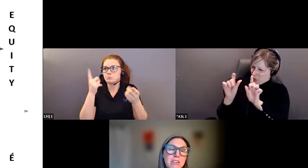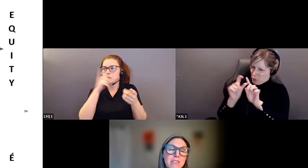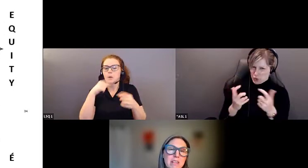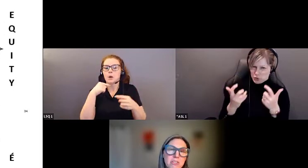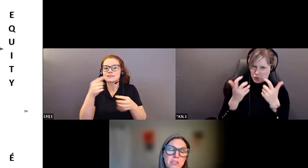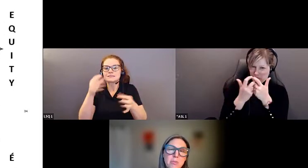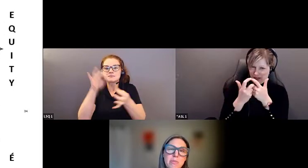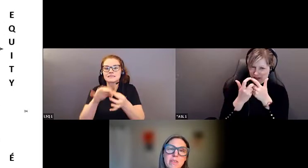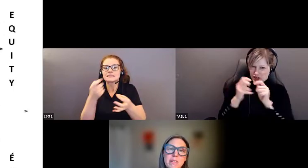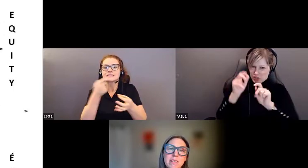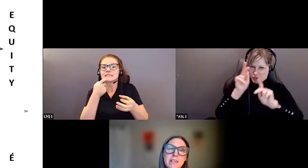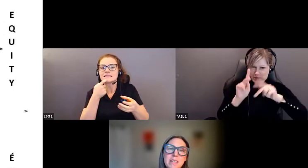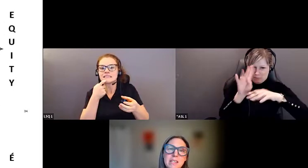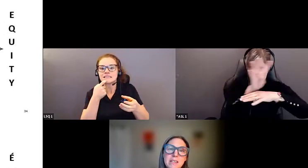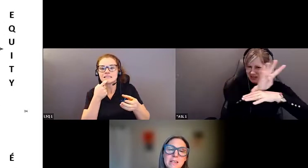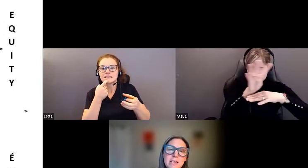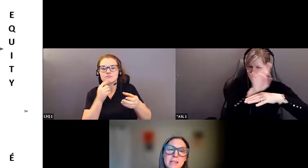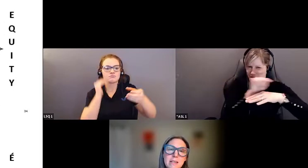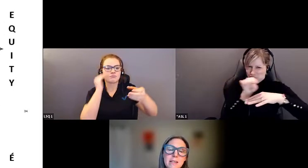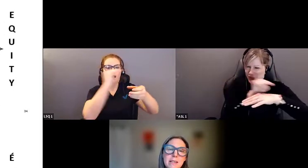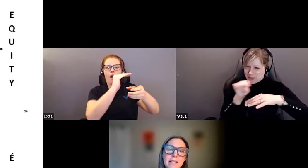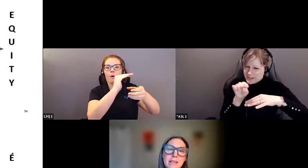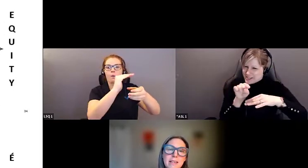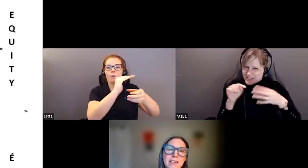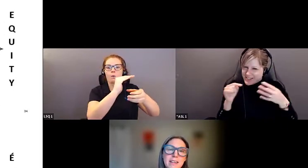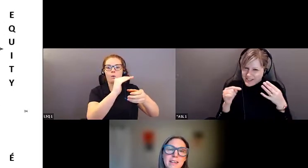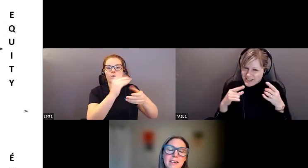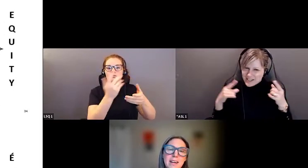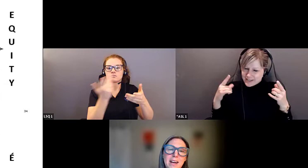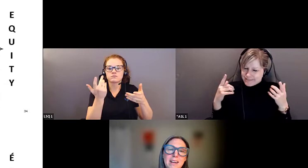to imagine such terms is clunky.